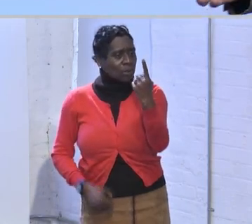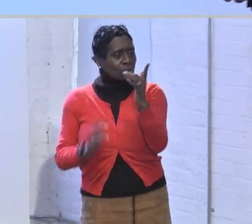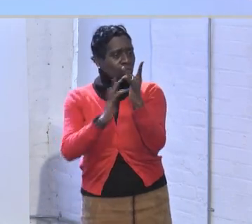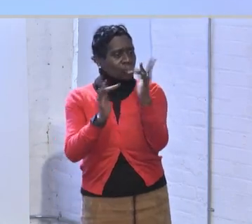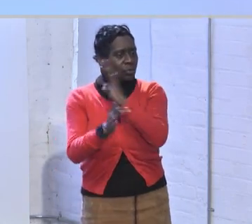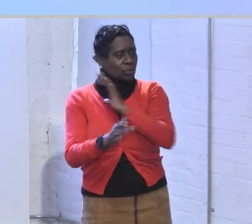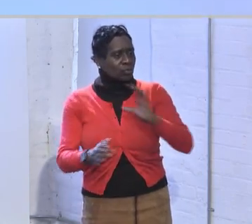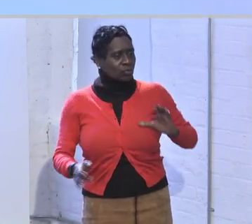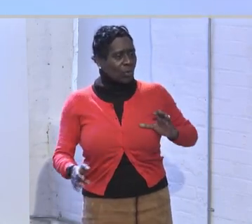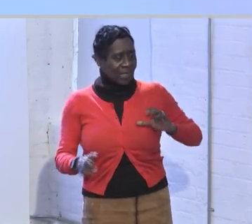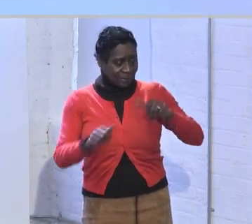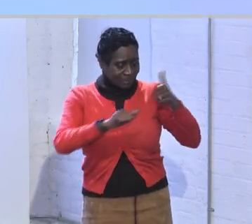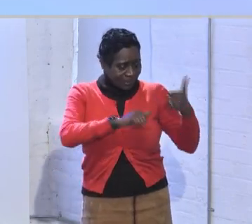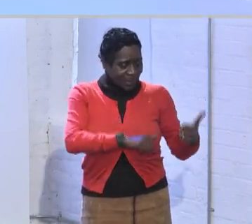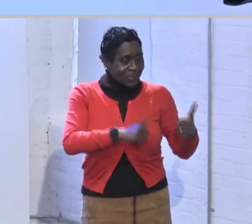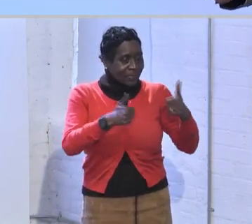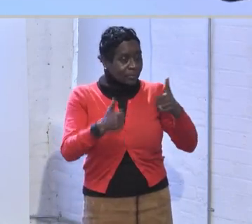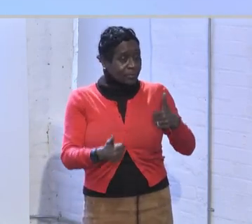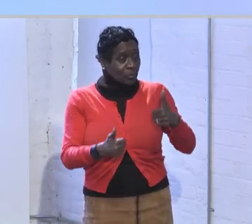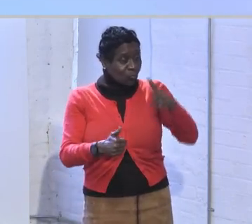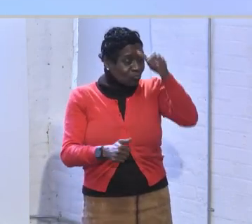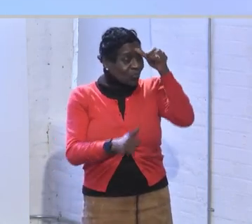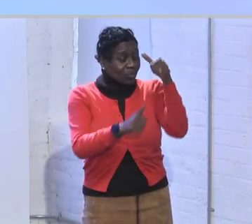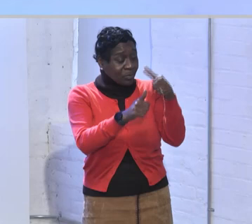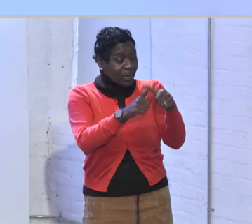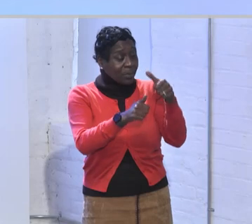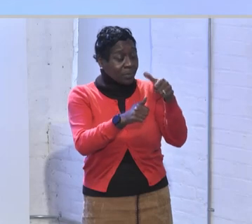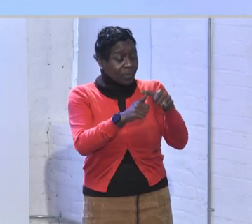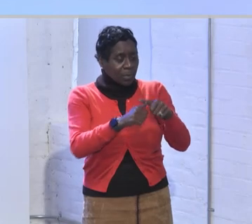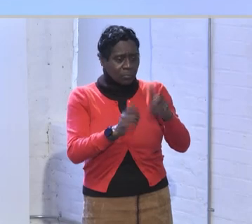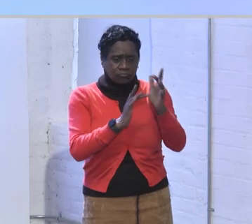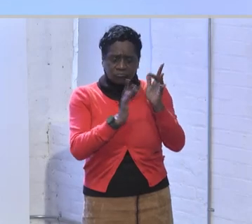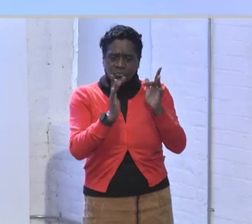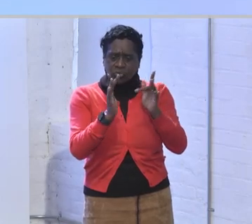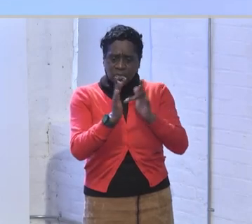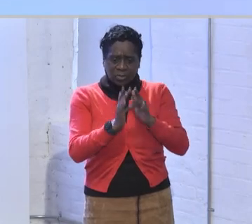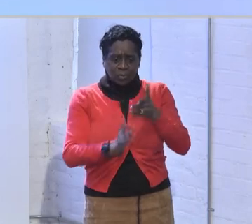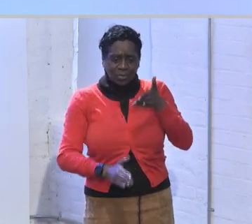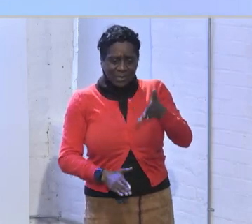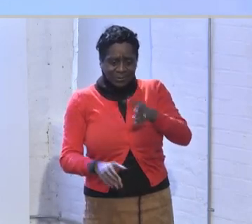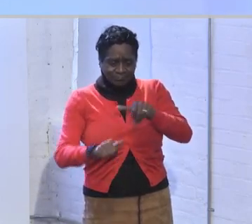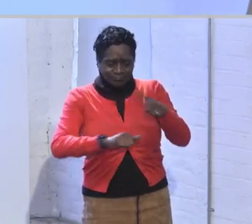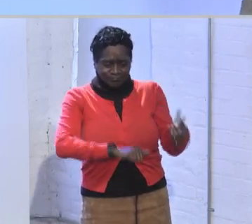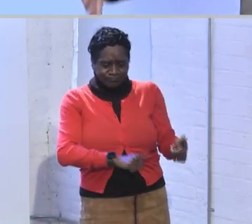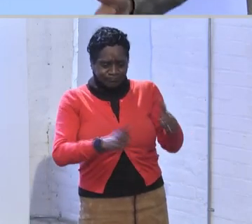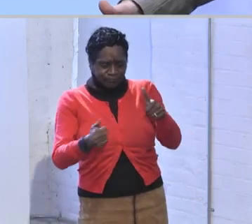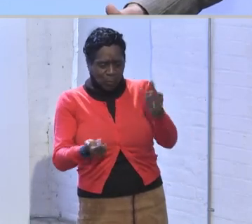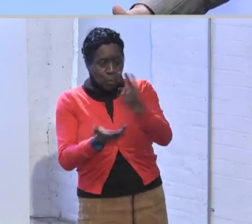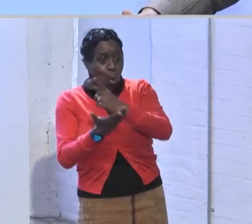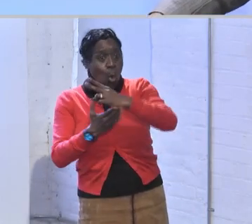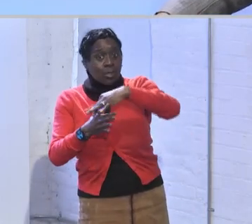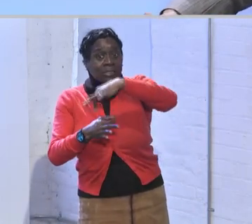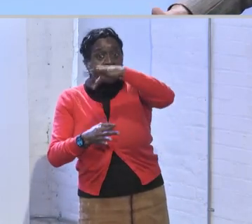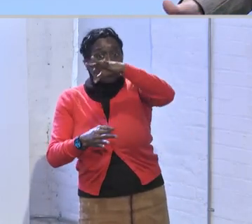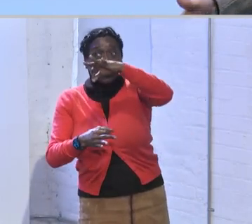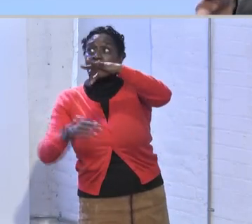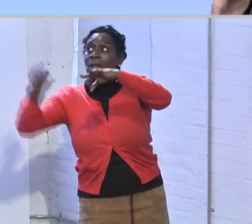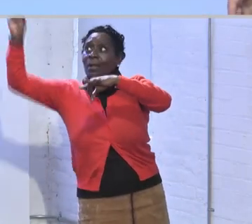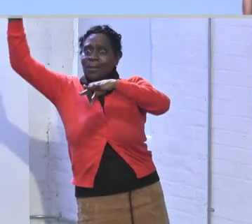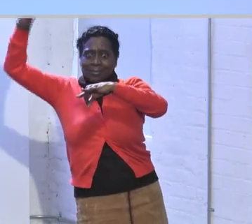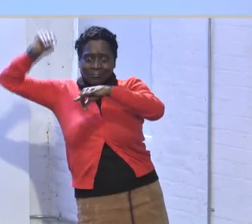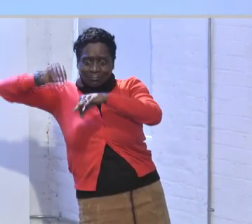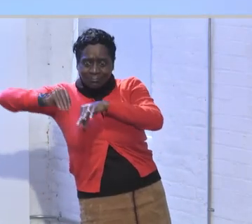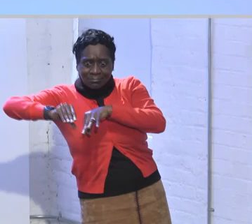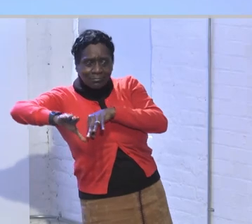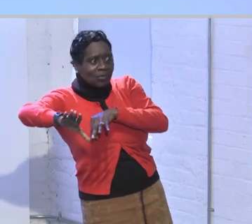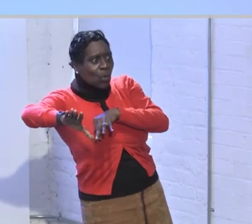Christ baptism. Remember, Jesus was there being baptized. The Holy Spirit ascended